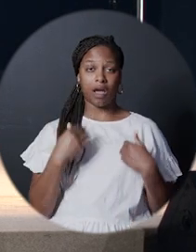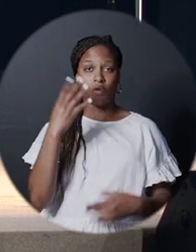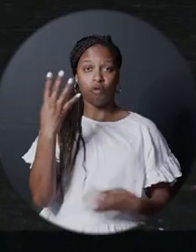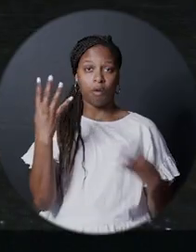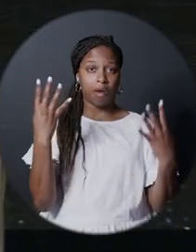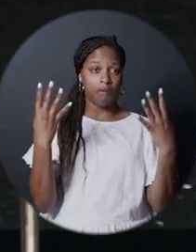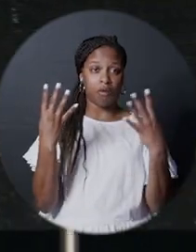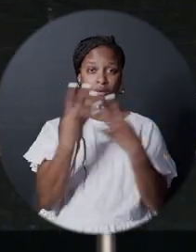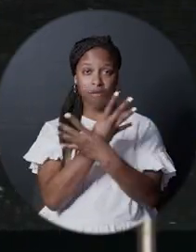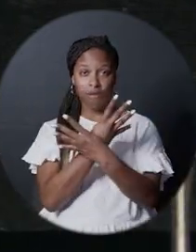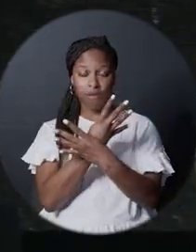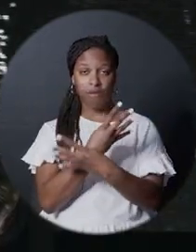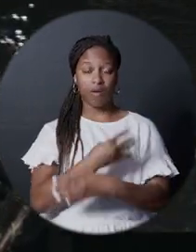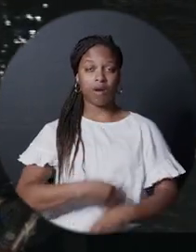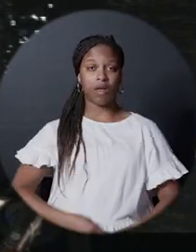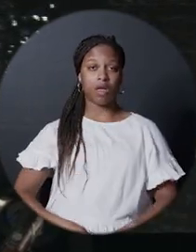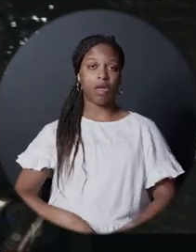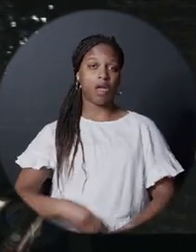has 4x4.